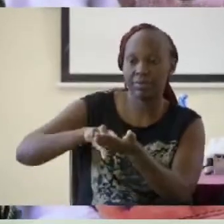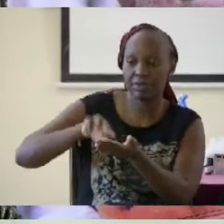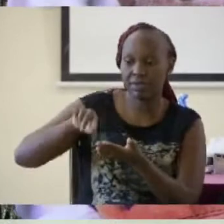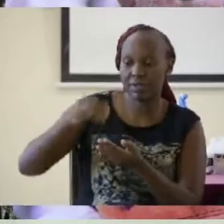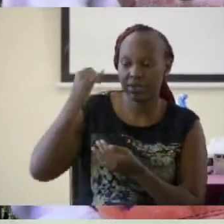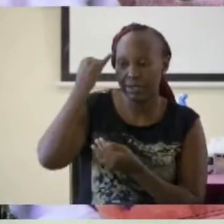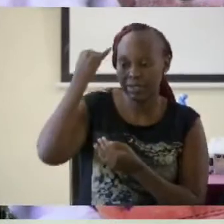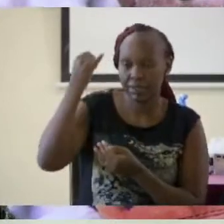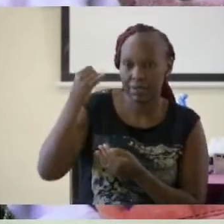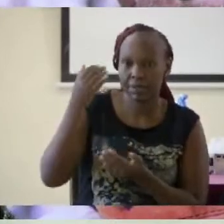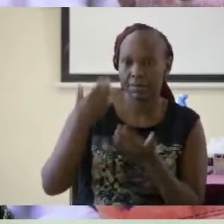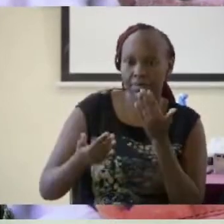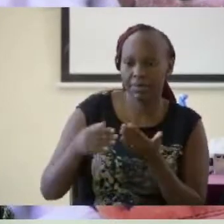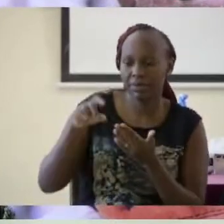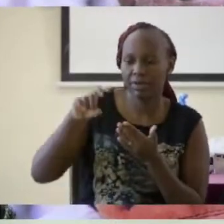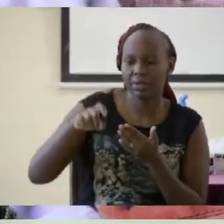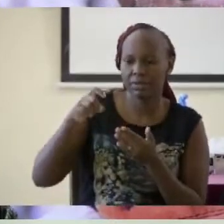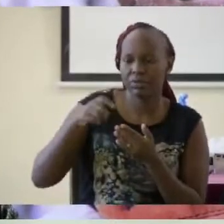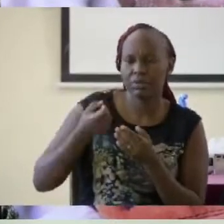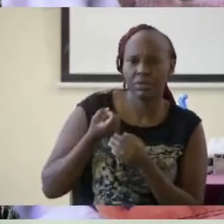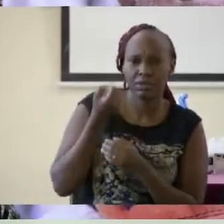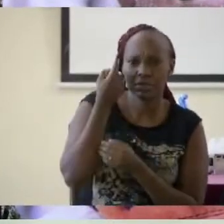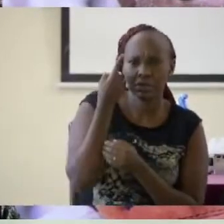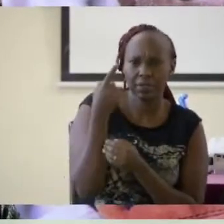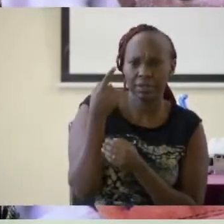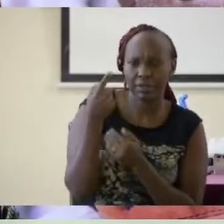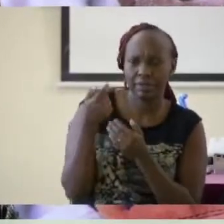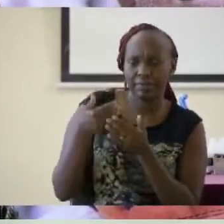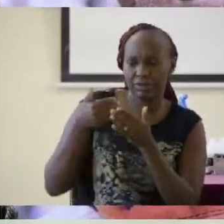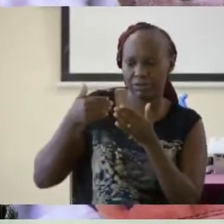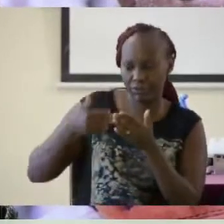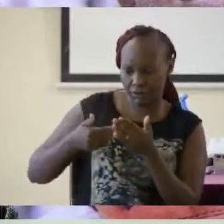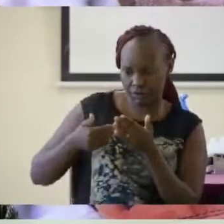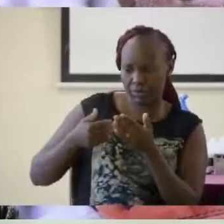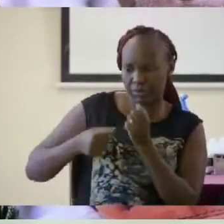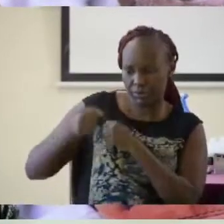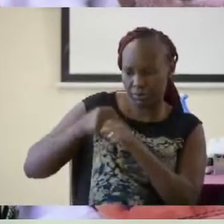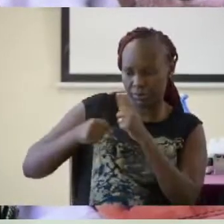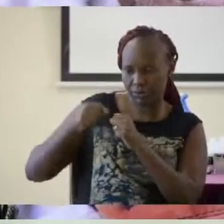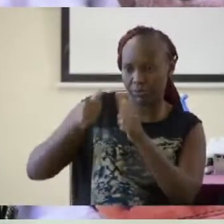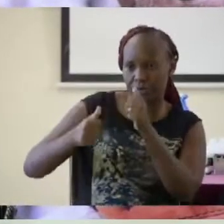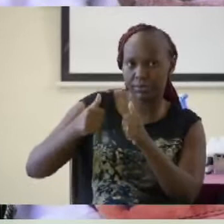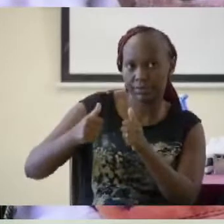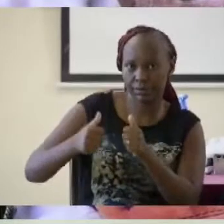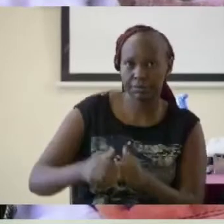might want to take into account a number of things that they need to do.